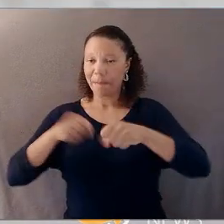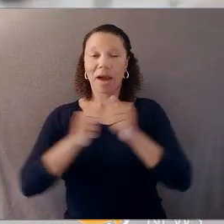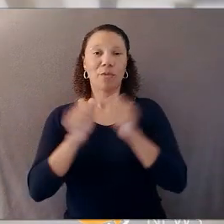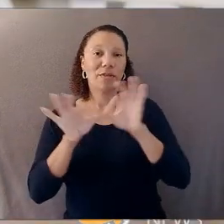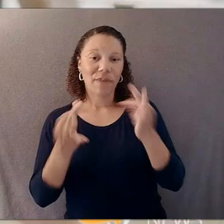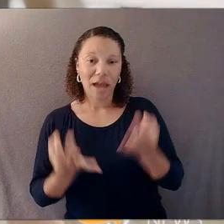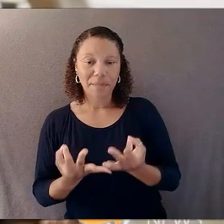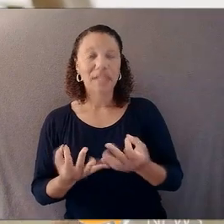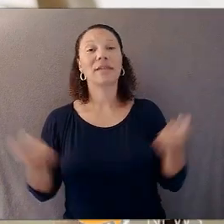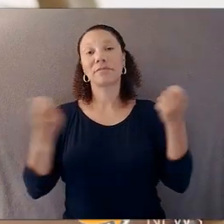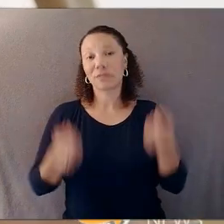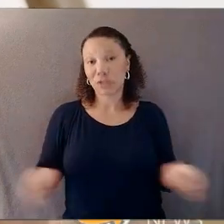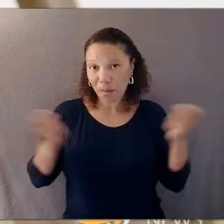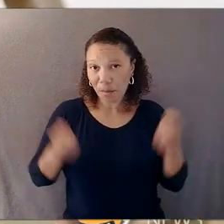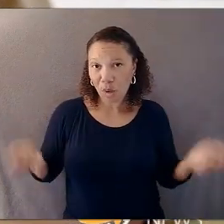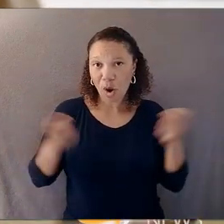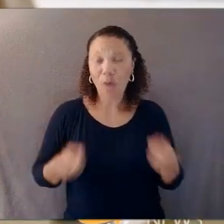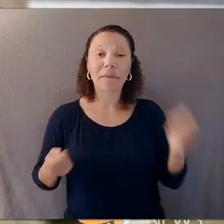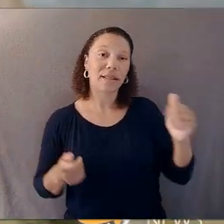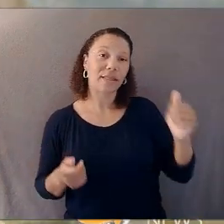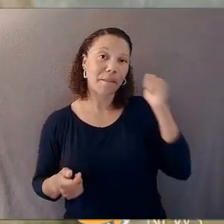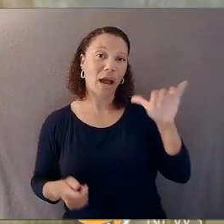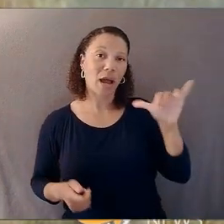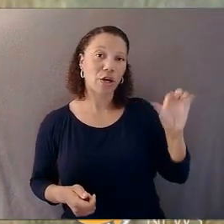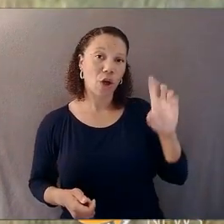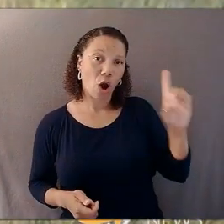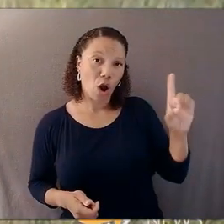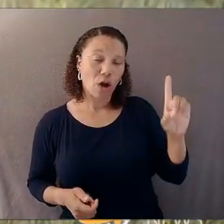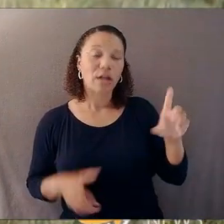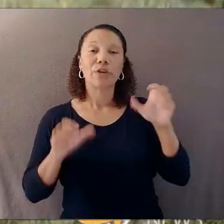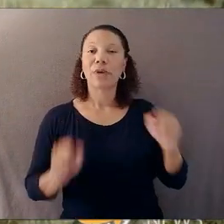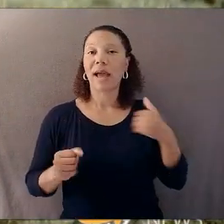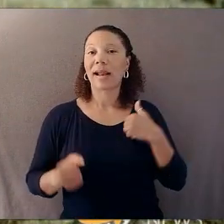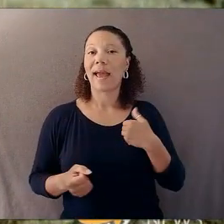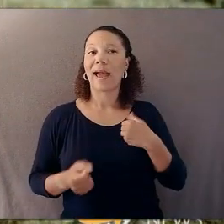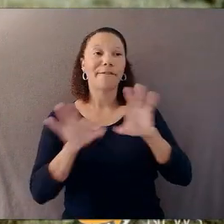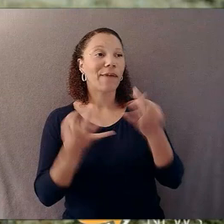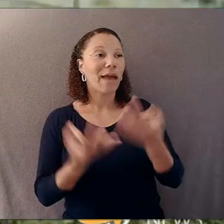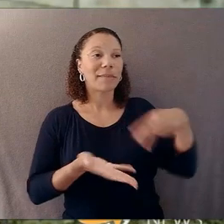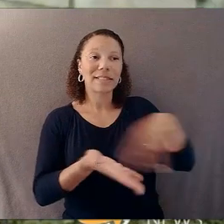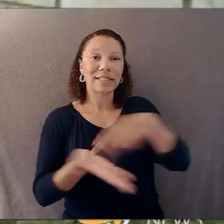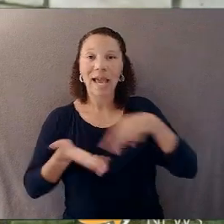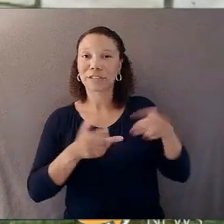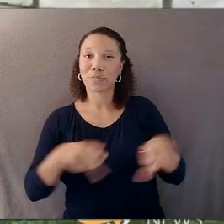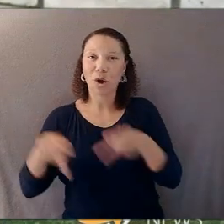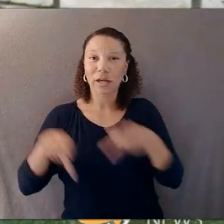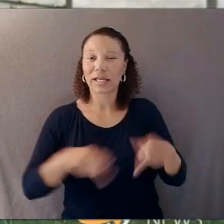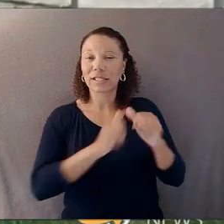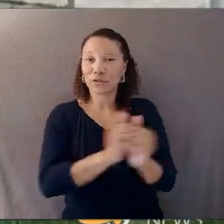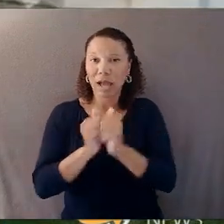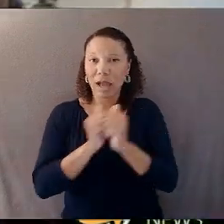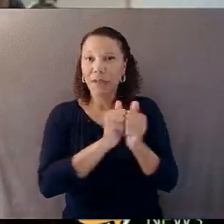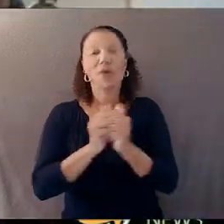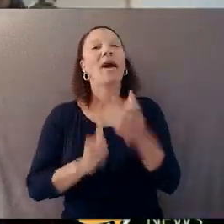You can do jump rope in the backyard. You can have, family dance parties. A lot of these things you can do while in the